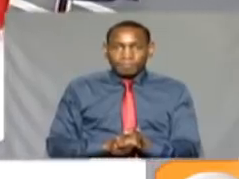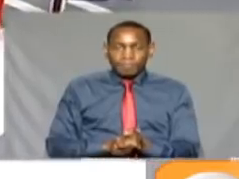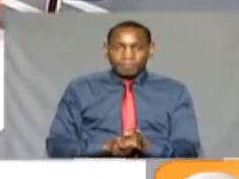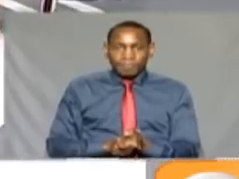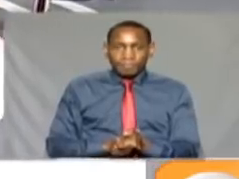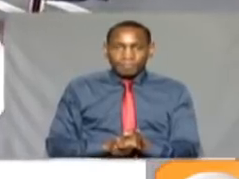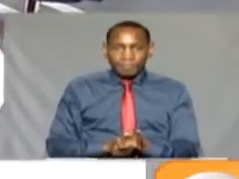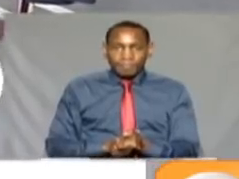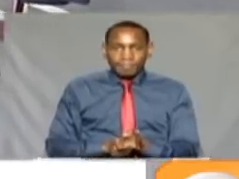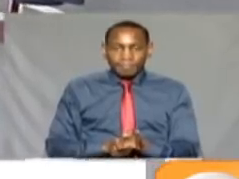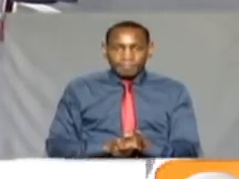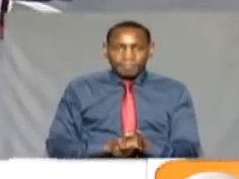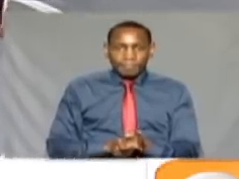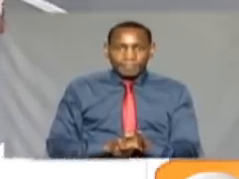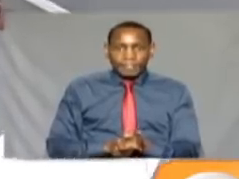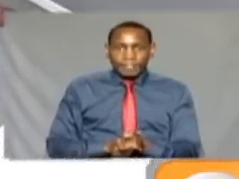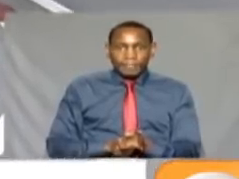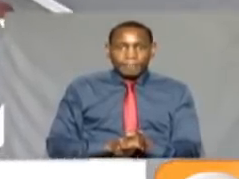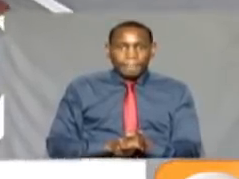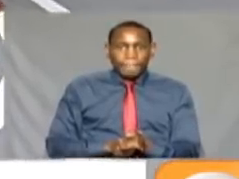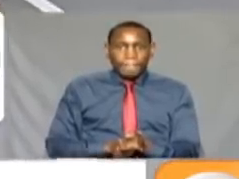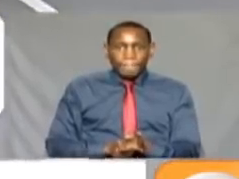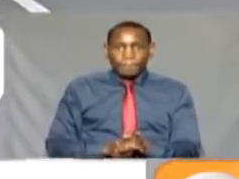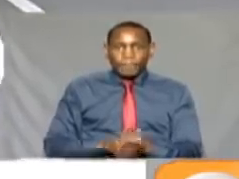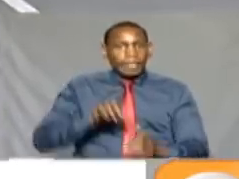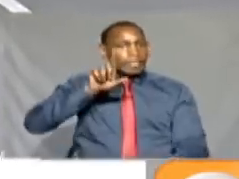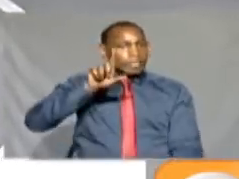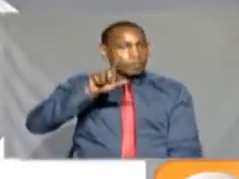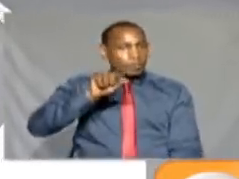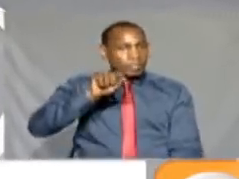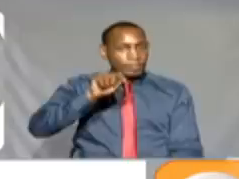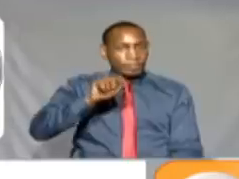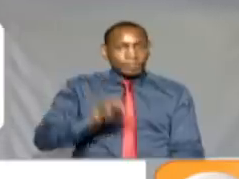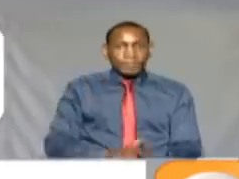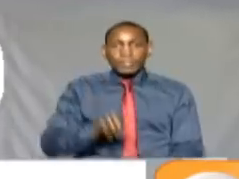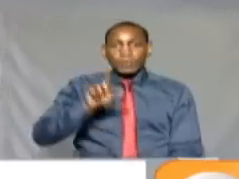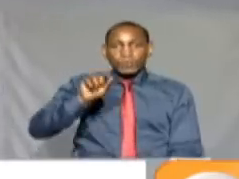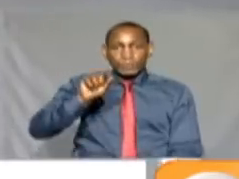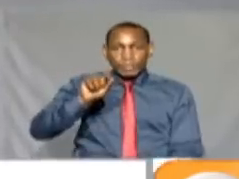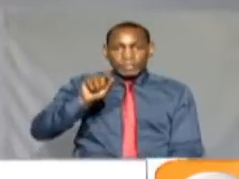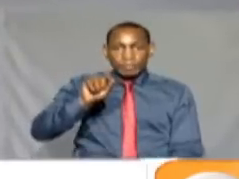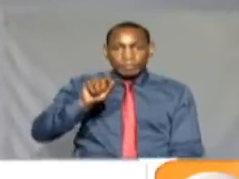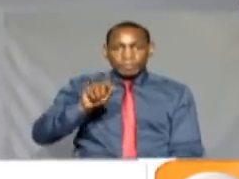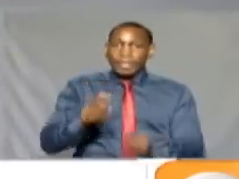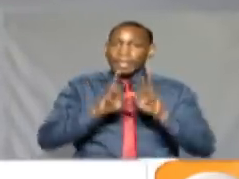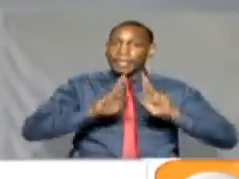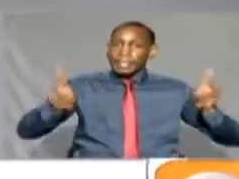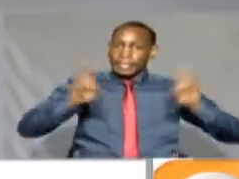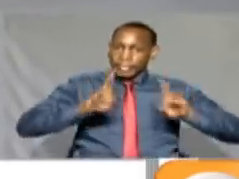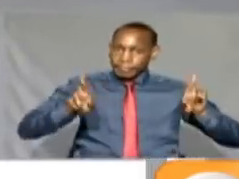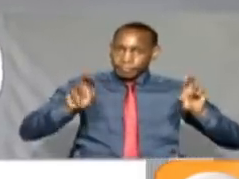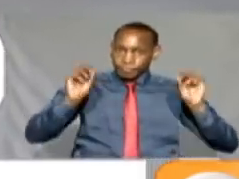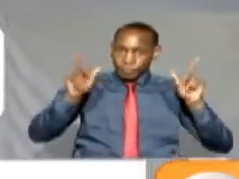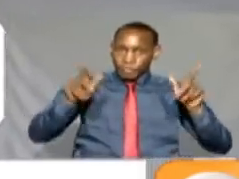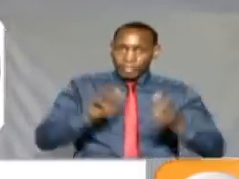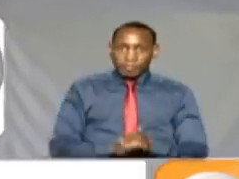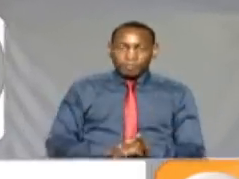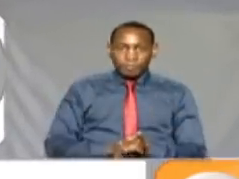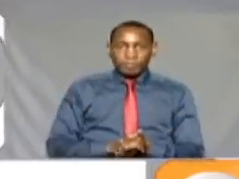about Ask Agents. Yeah. No, I think that's what you're doing. All right, tweets. Yeah. Yes. Gentlemen, tweets. Tukosa, are we okay?